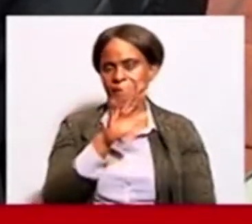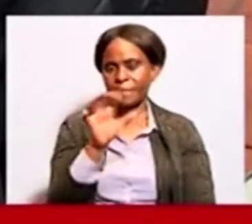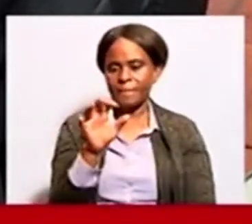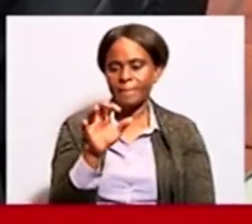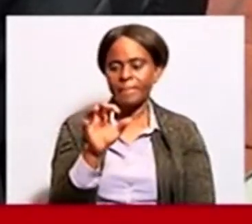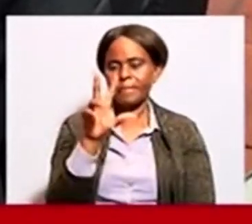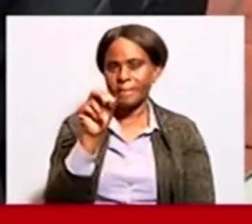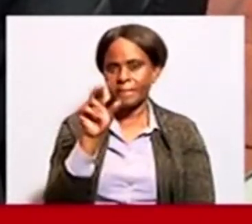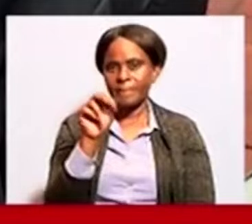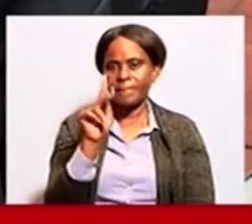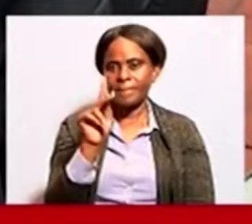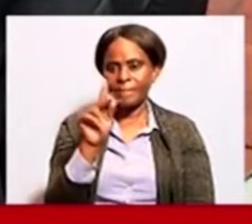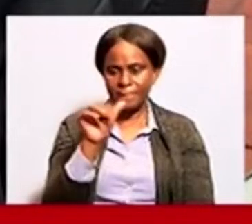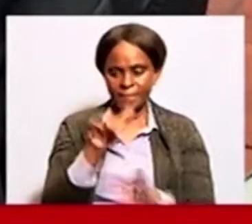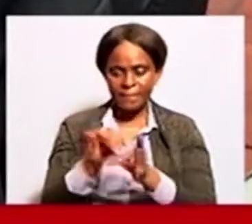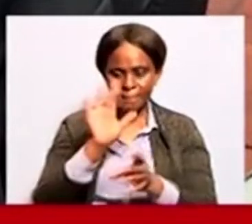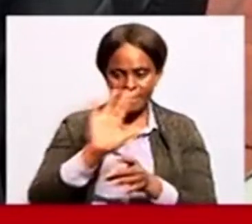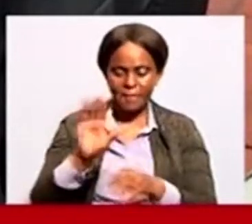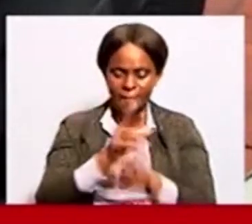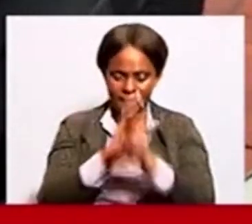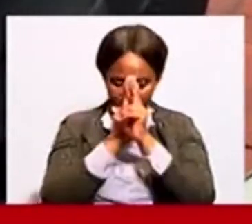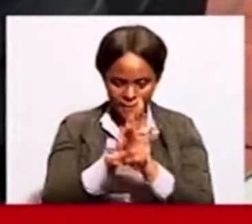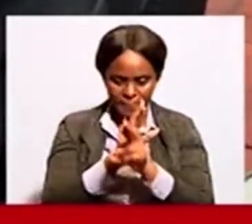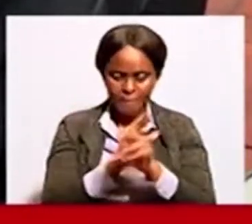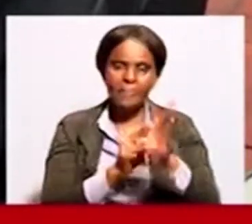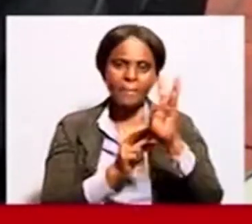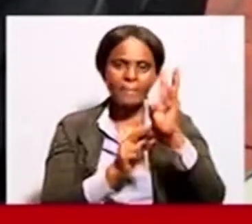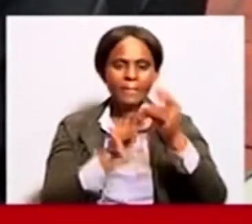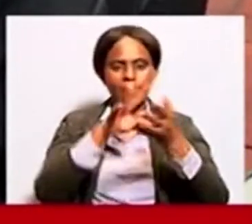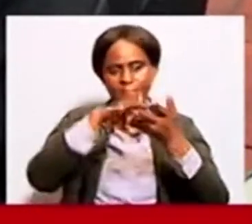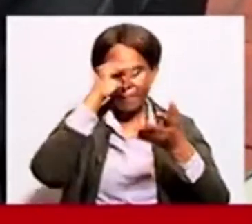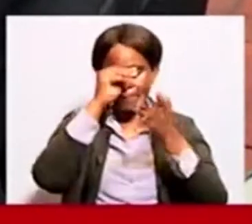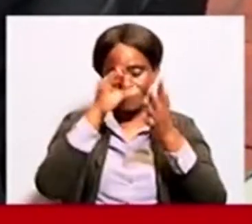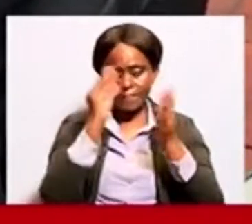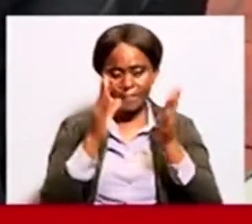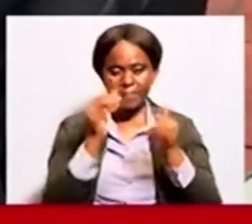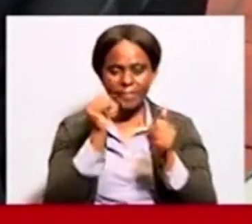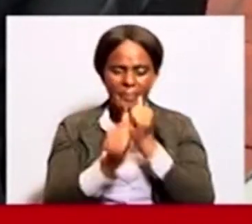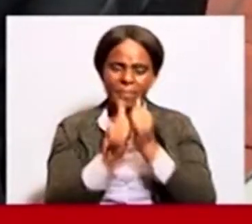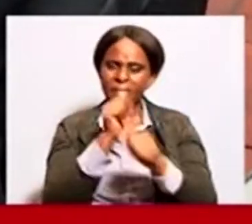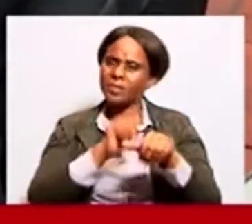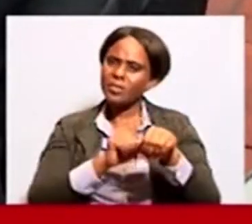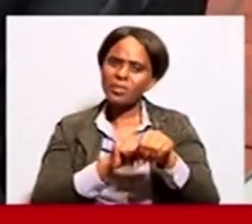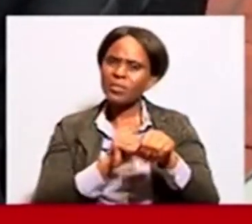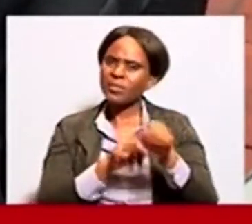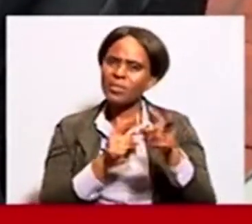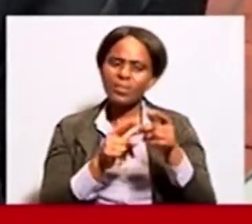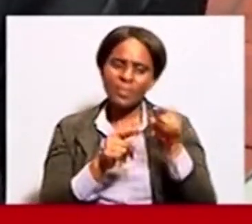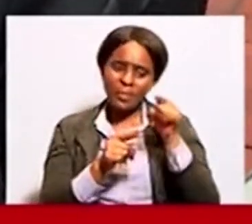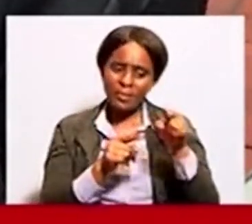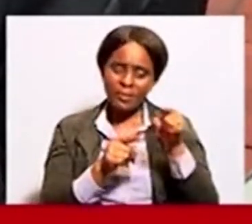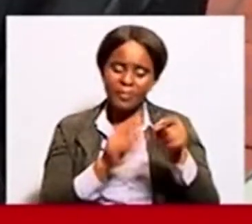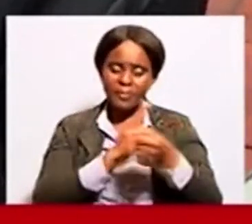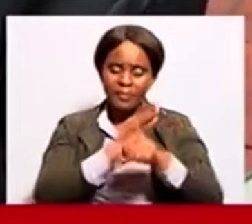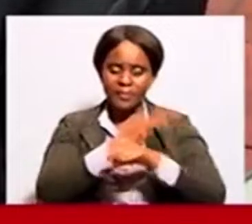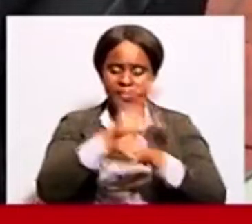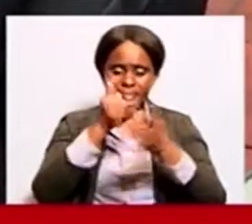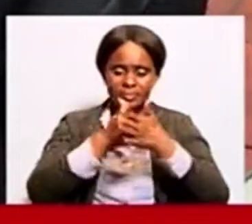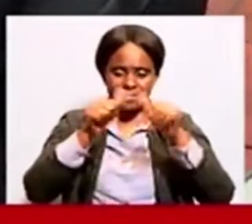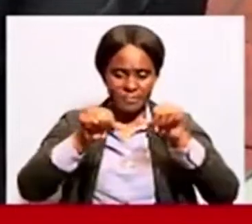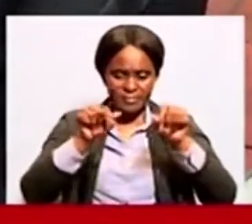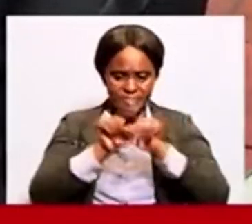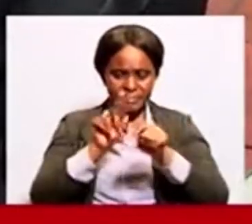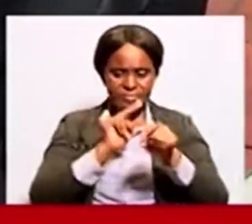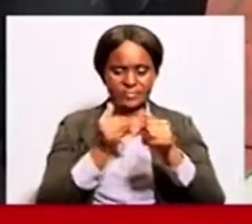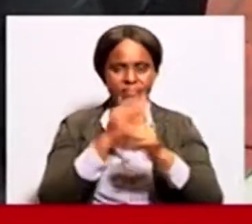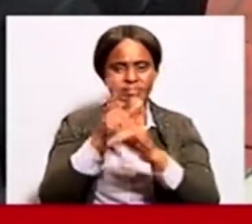22,530 kwacha in respect of the 6 learners. At which point, this was after audit, and we